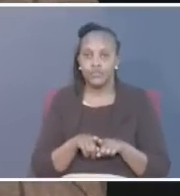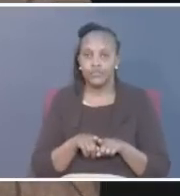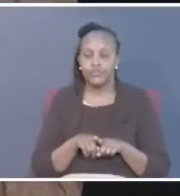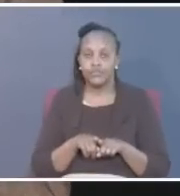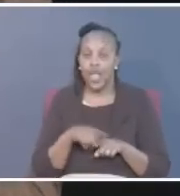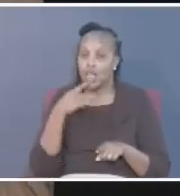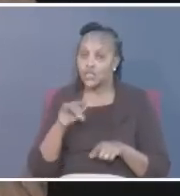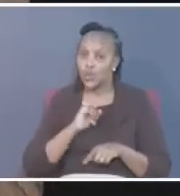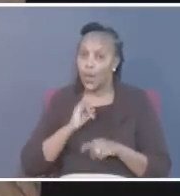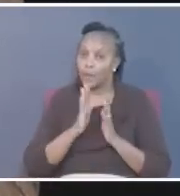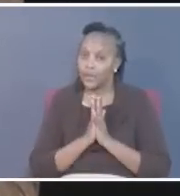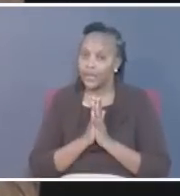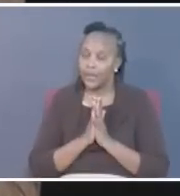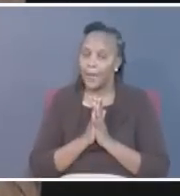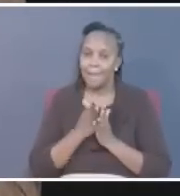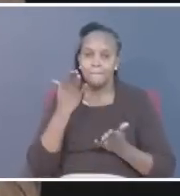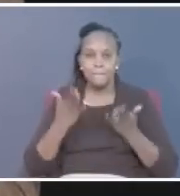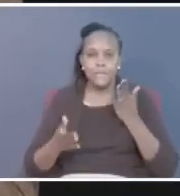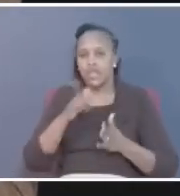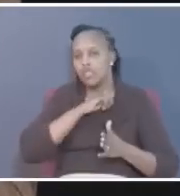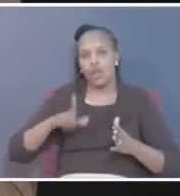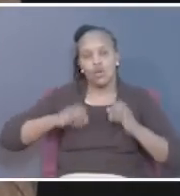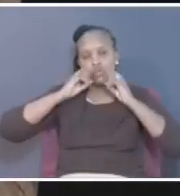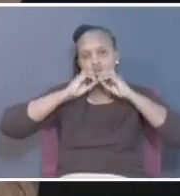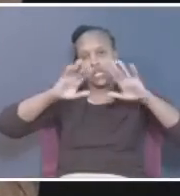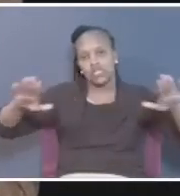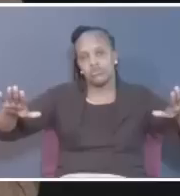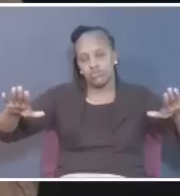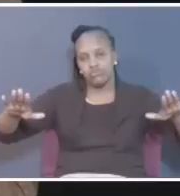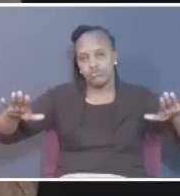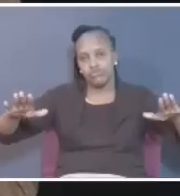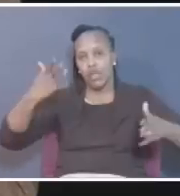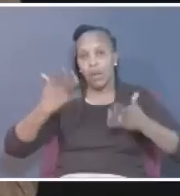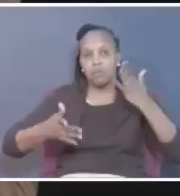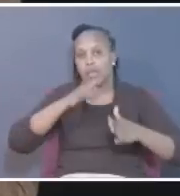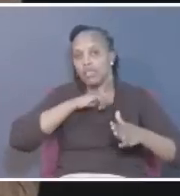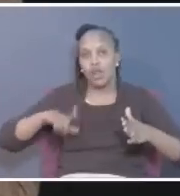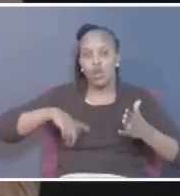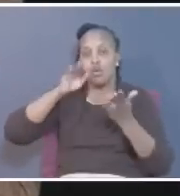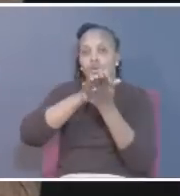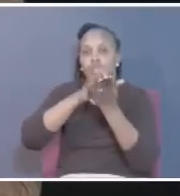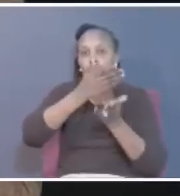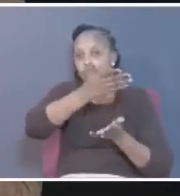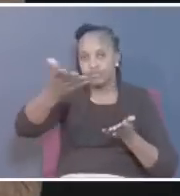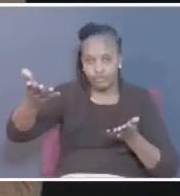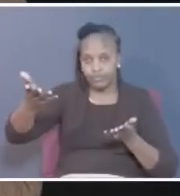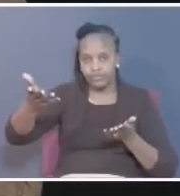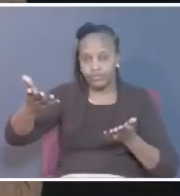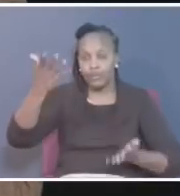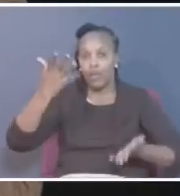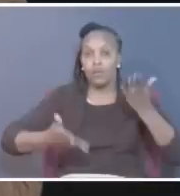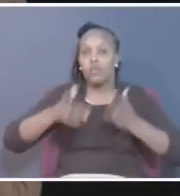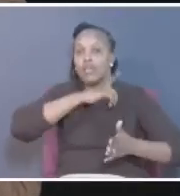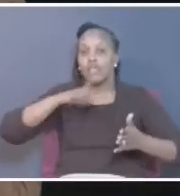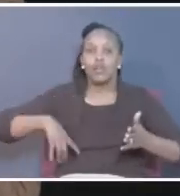pray that may the Lord bless you and may the Lord keep you. May the